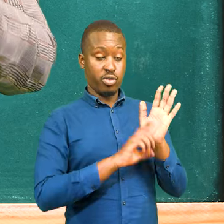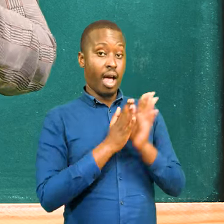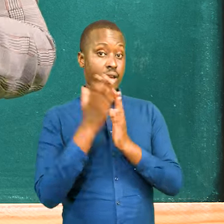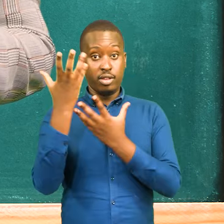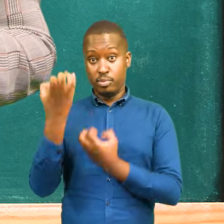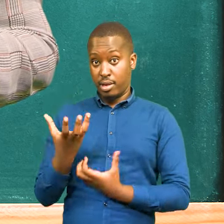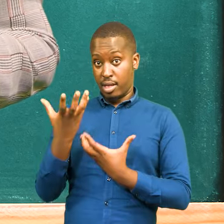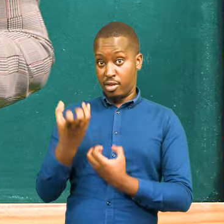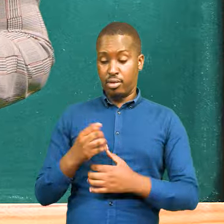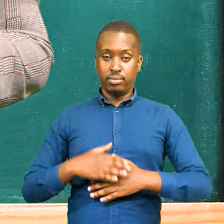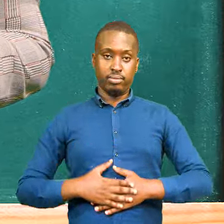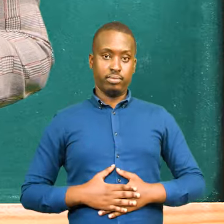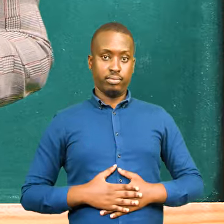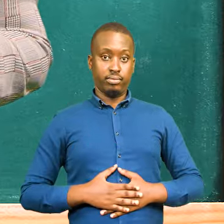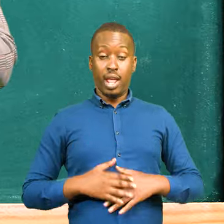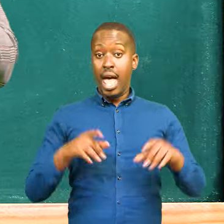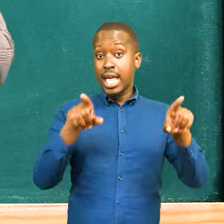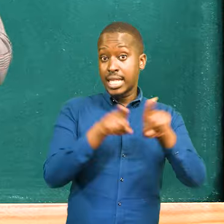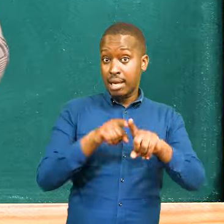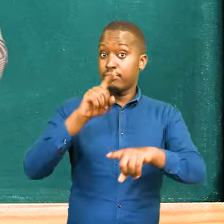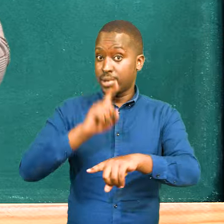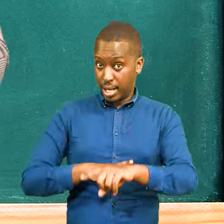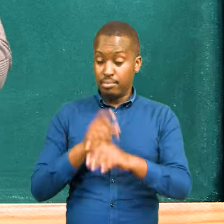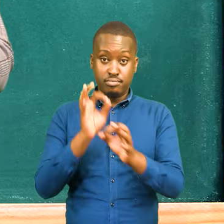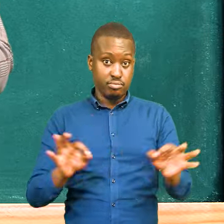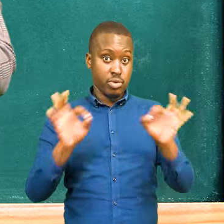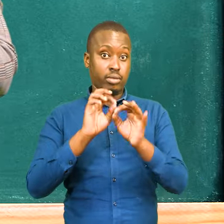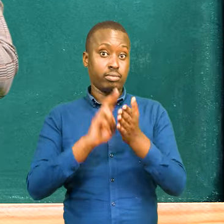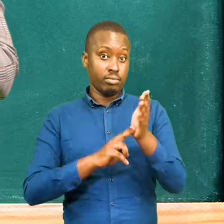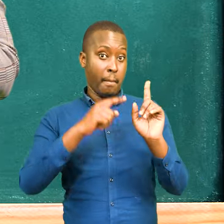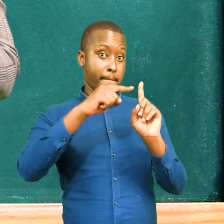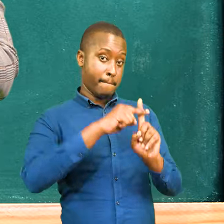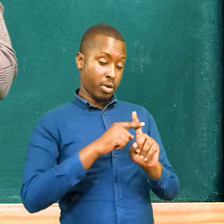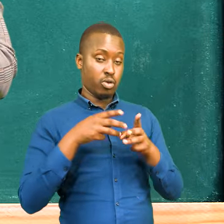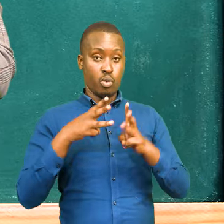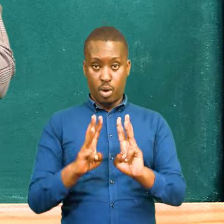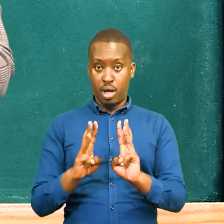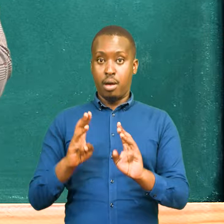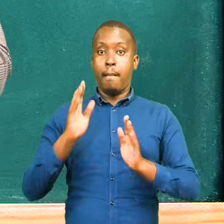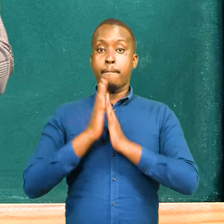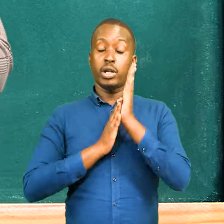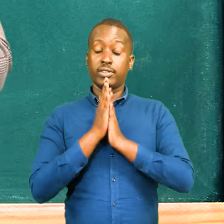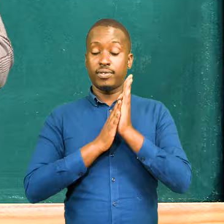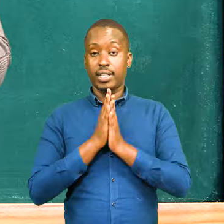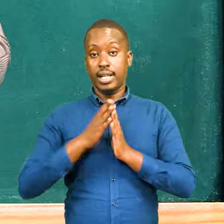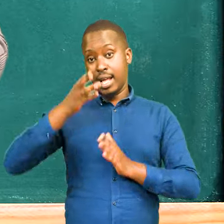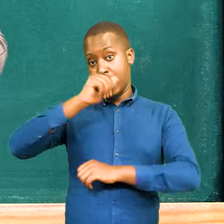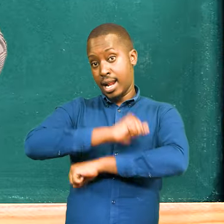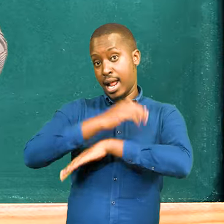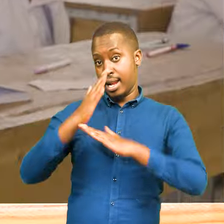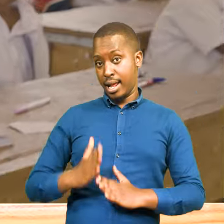and expectations. At the same time, it is important to use positive reinforcement to motivate your